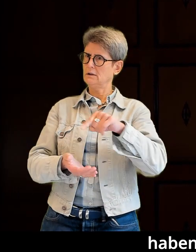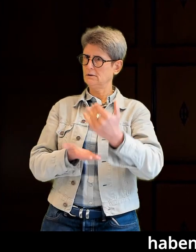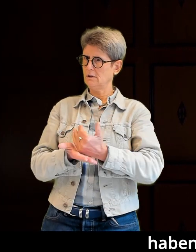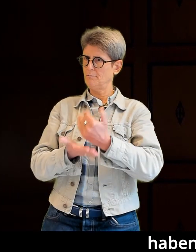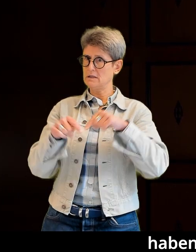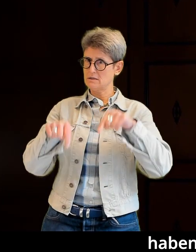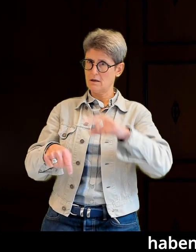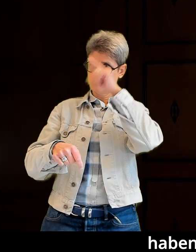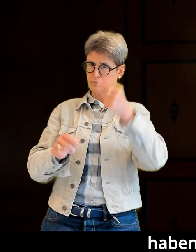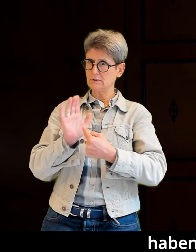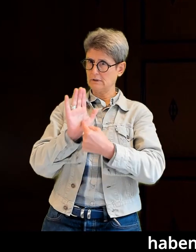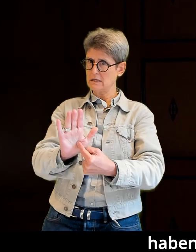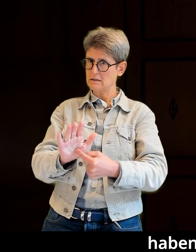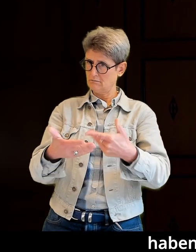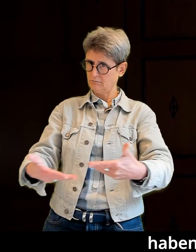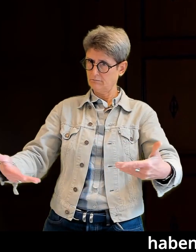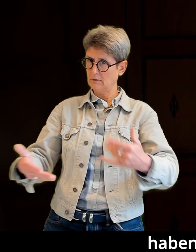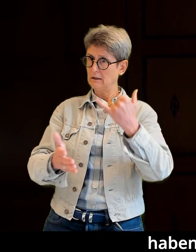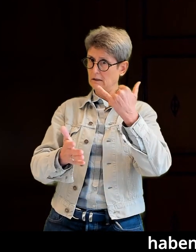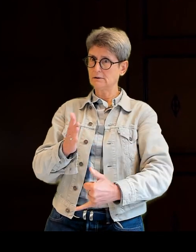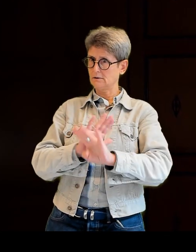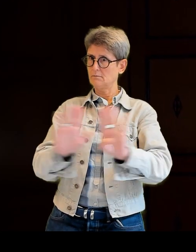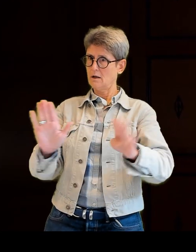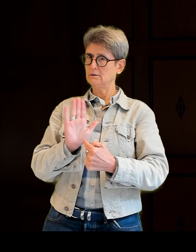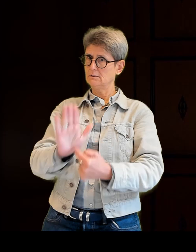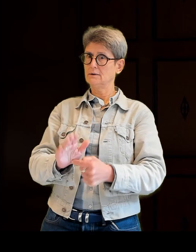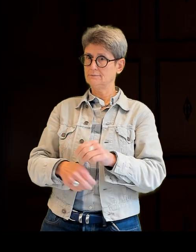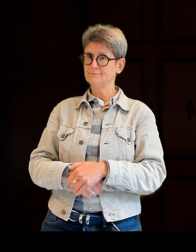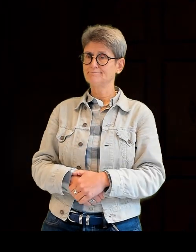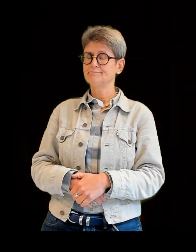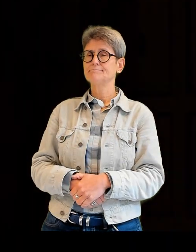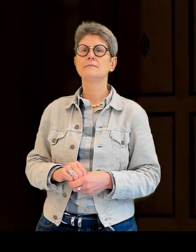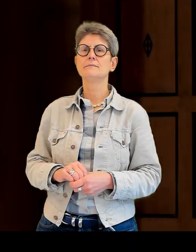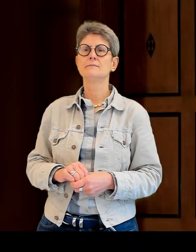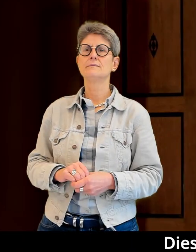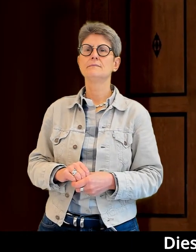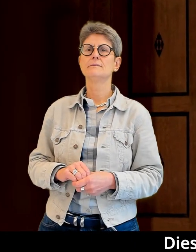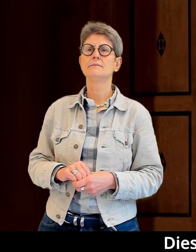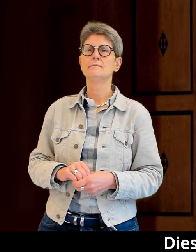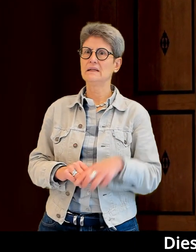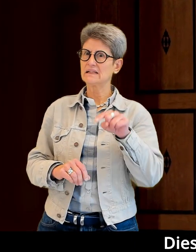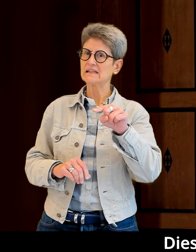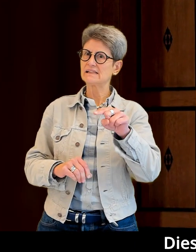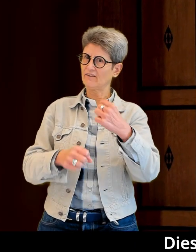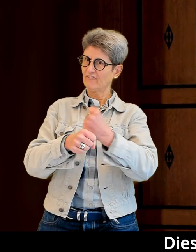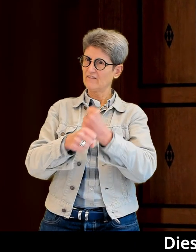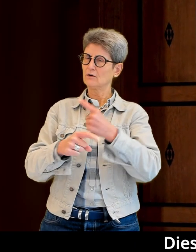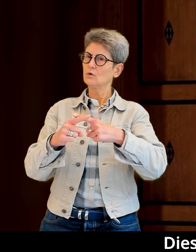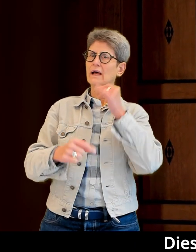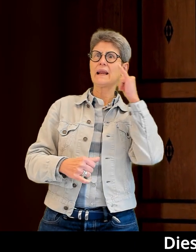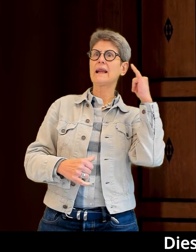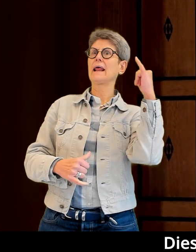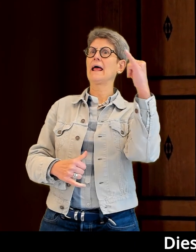of our very special collection here in Hamburg for one last time. These works and their